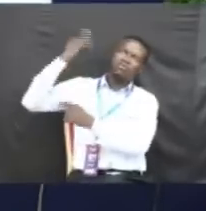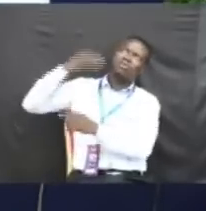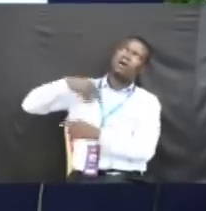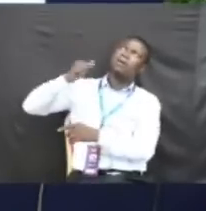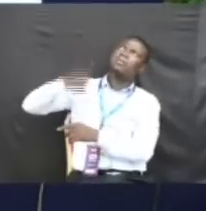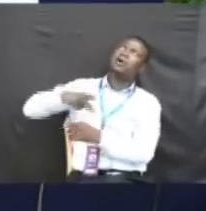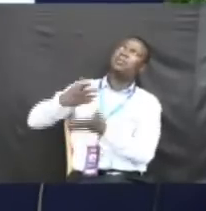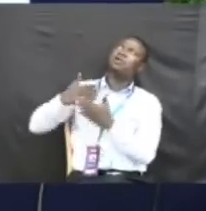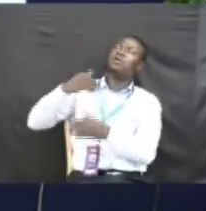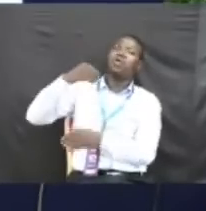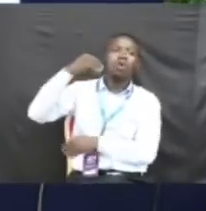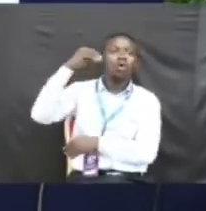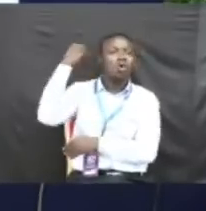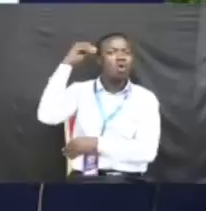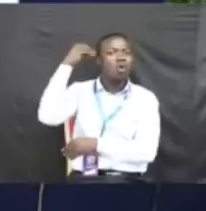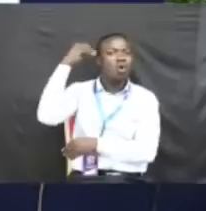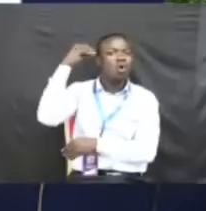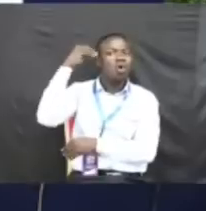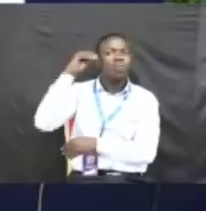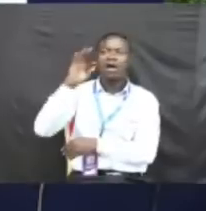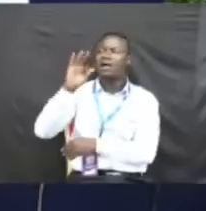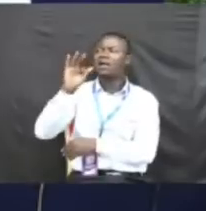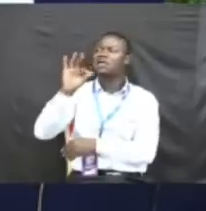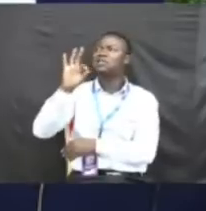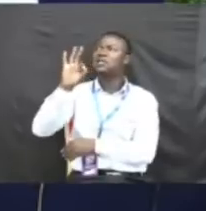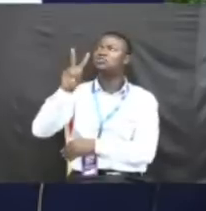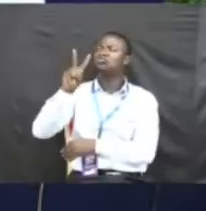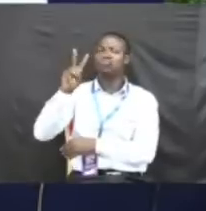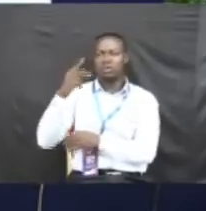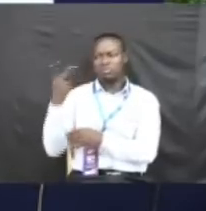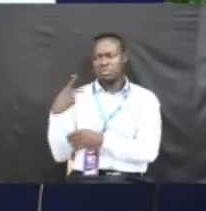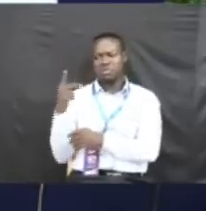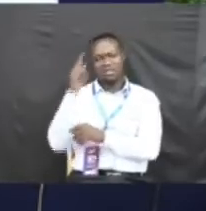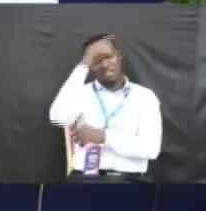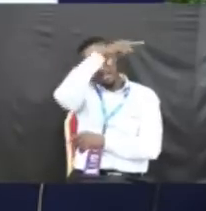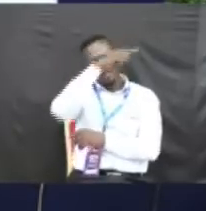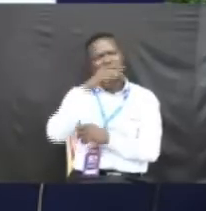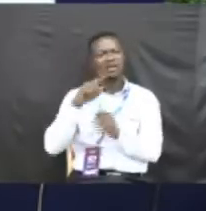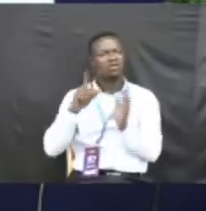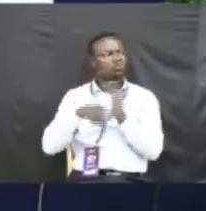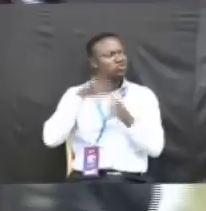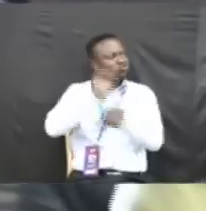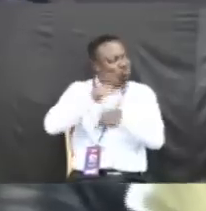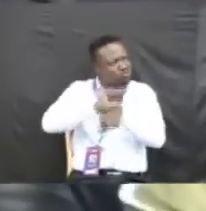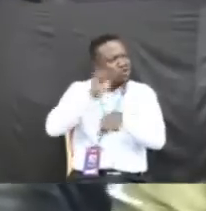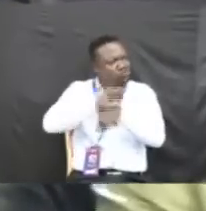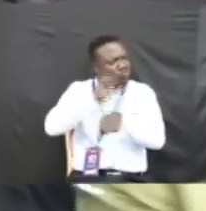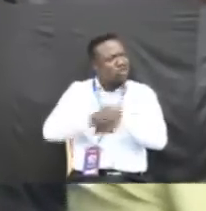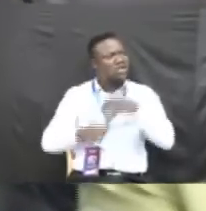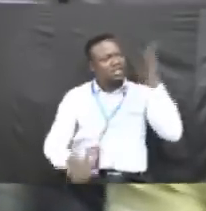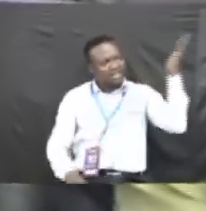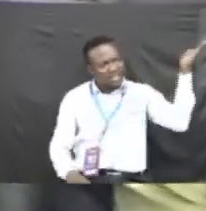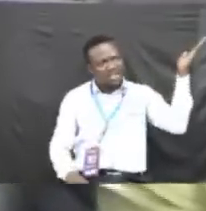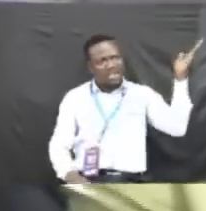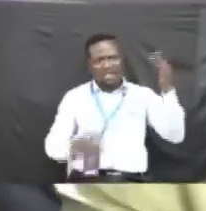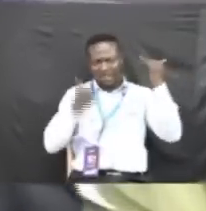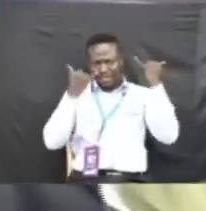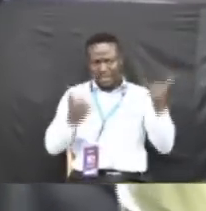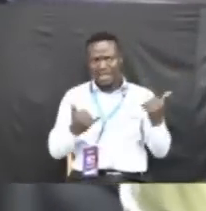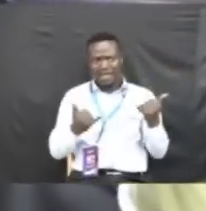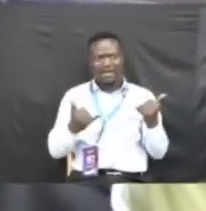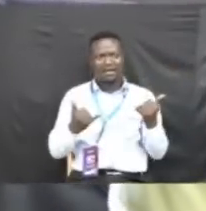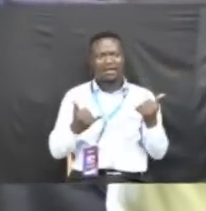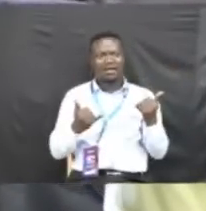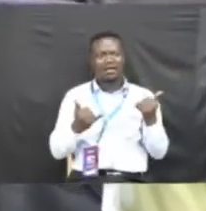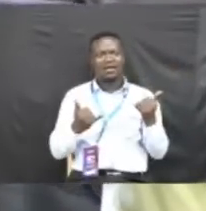in Obasi in 1992 and we labored together. And now when we